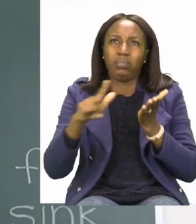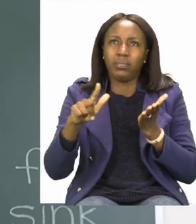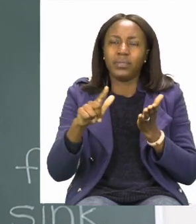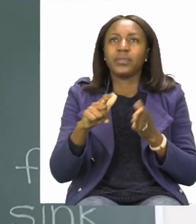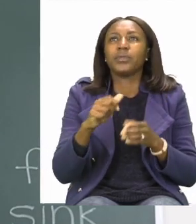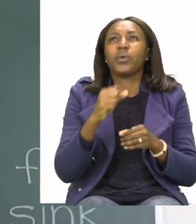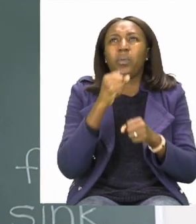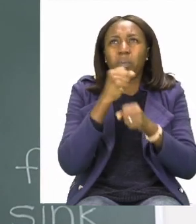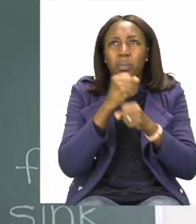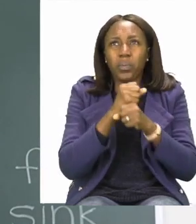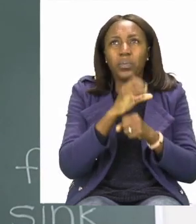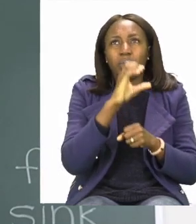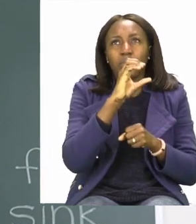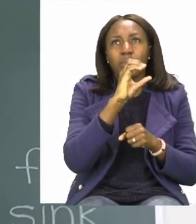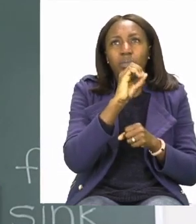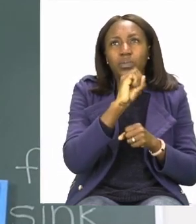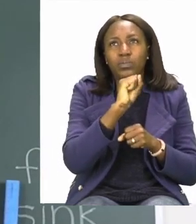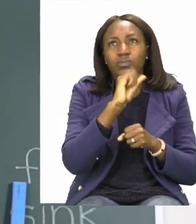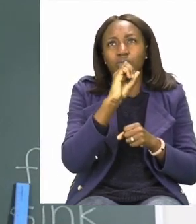solid,